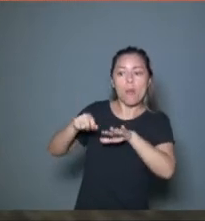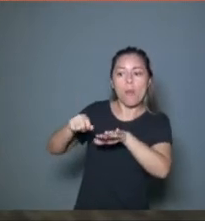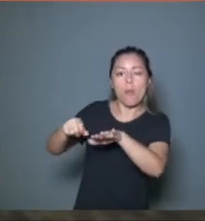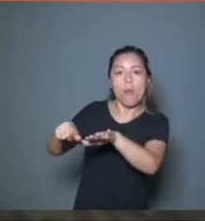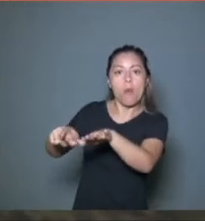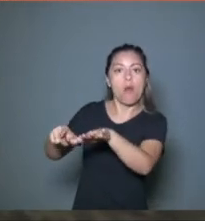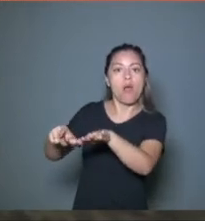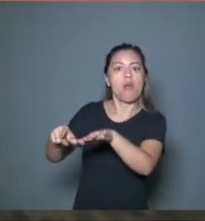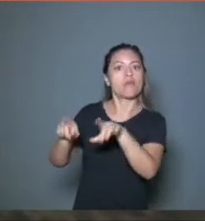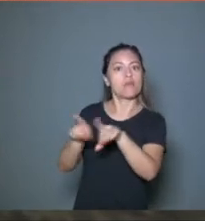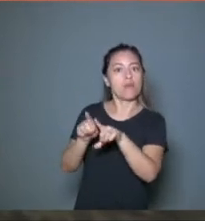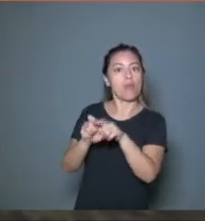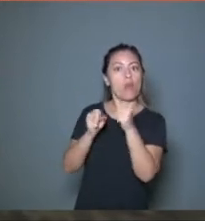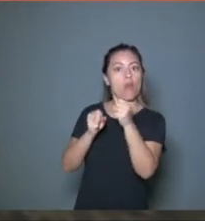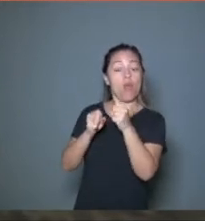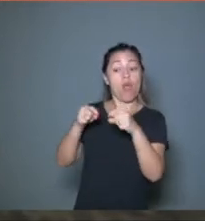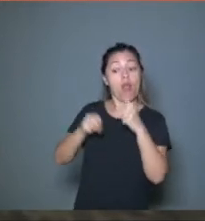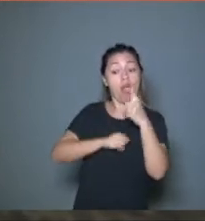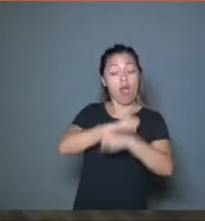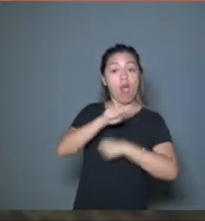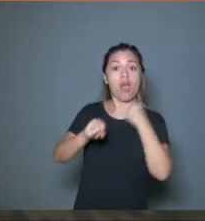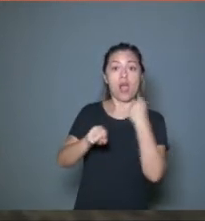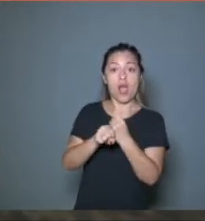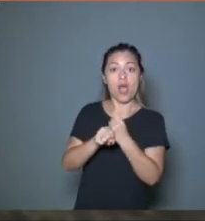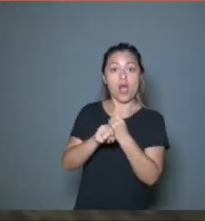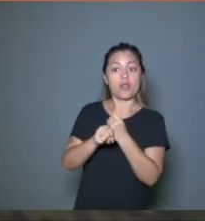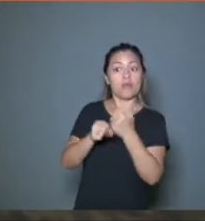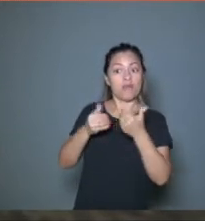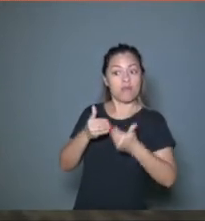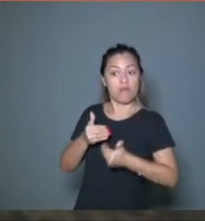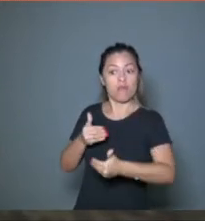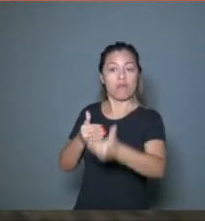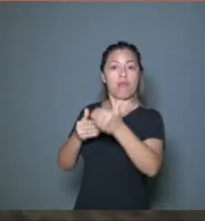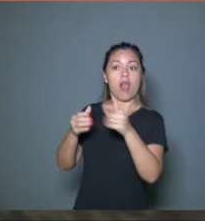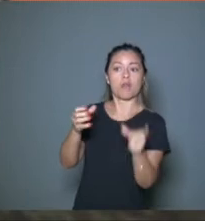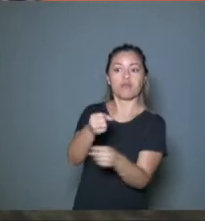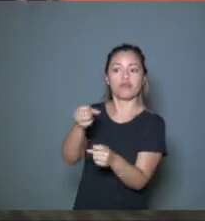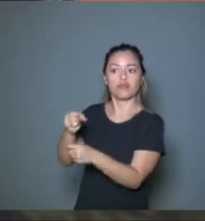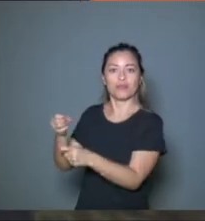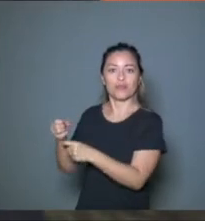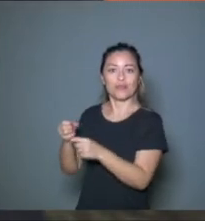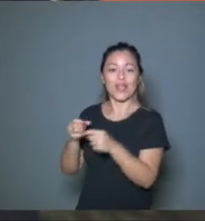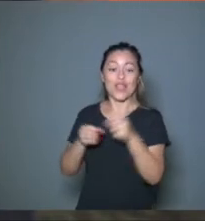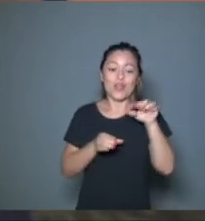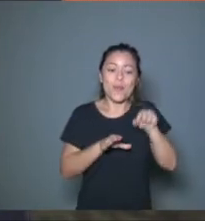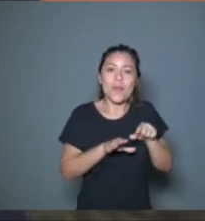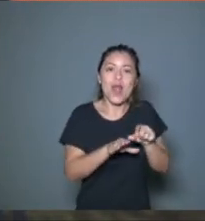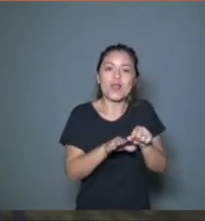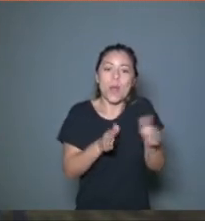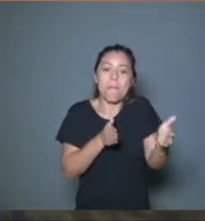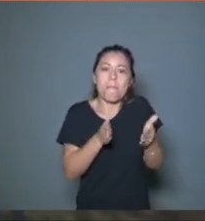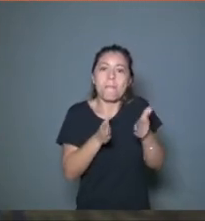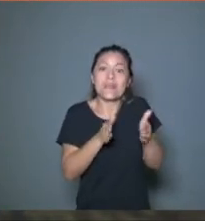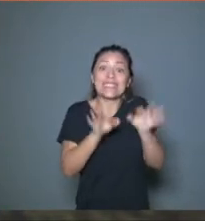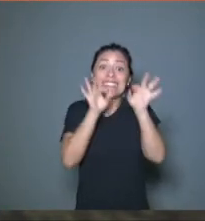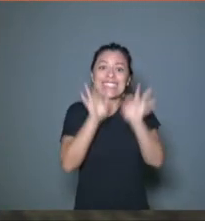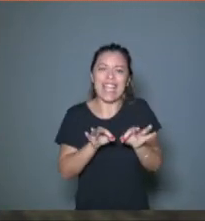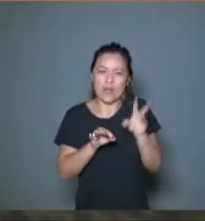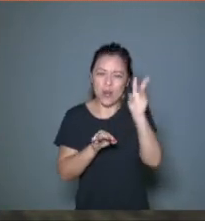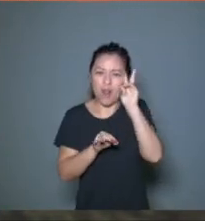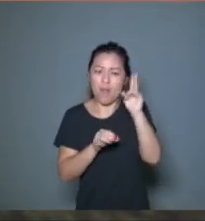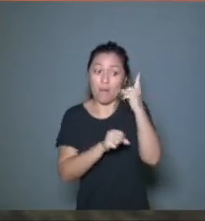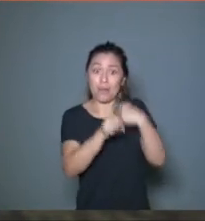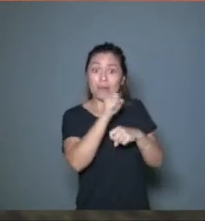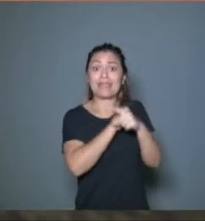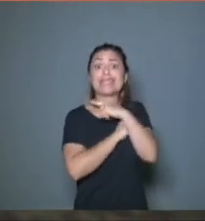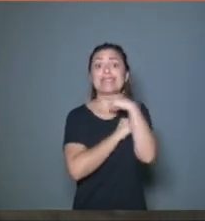We've already planted cotton with high yield potential. Today, we planted double crop cotton during the right